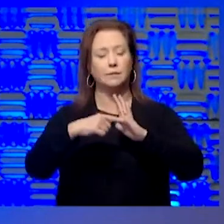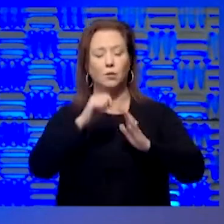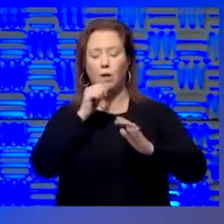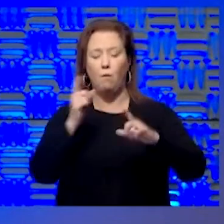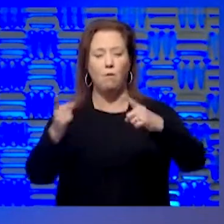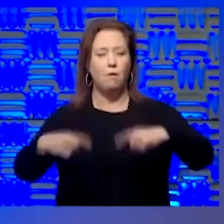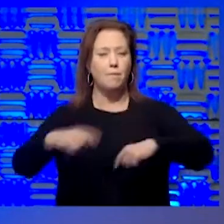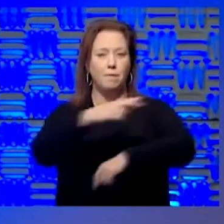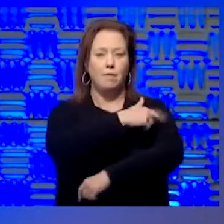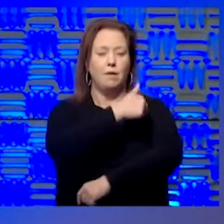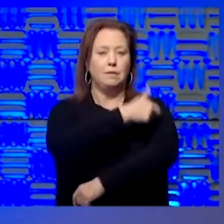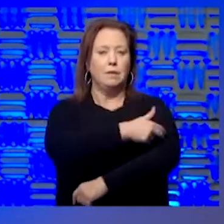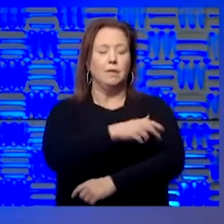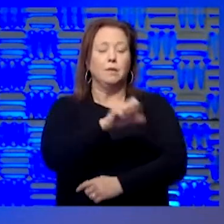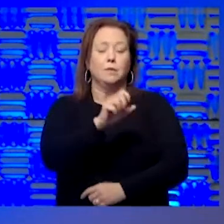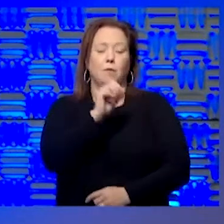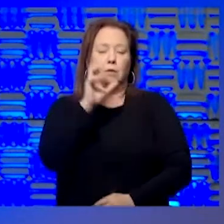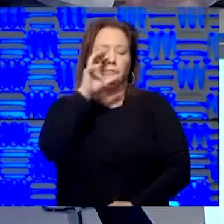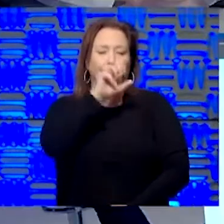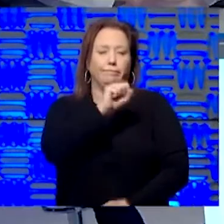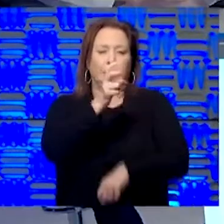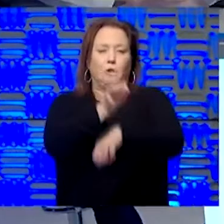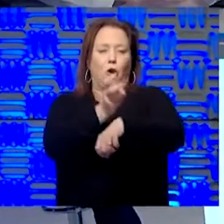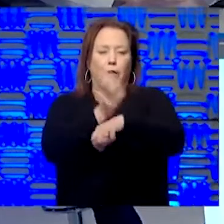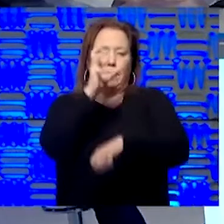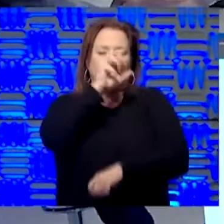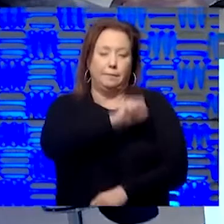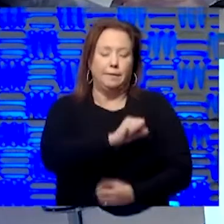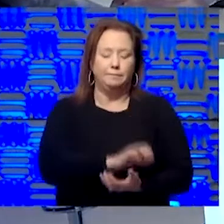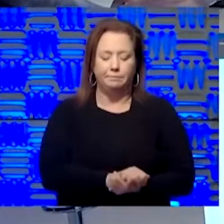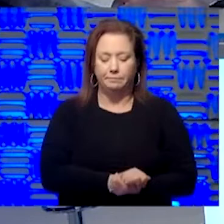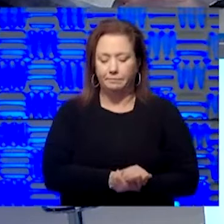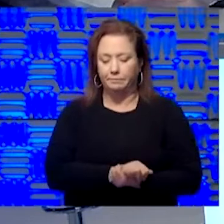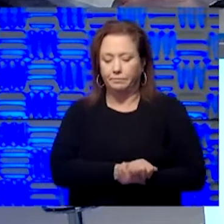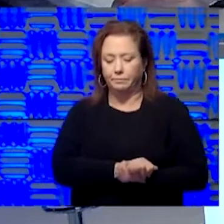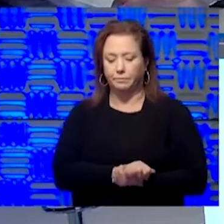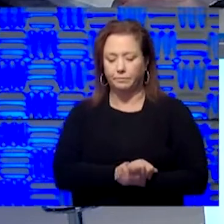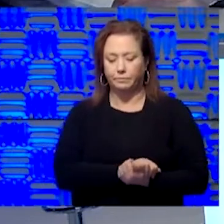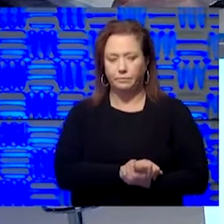difficult to estimate that prevalence overall. Yep. Any other questions?